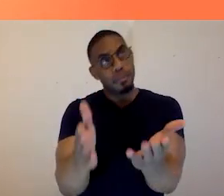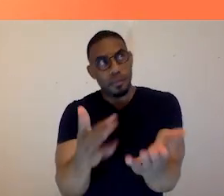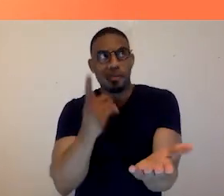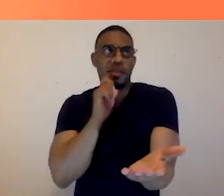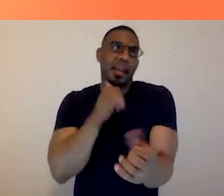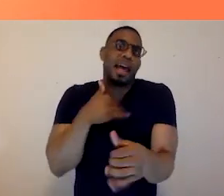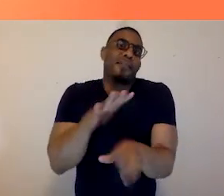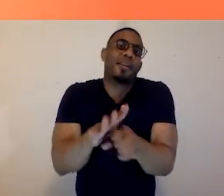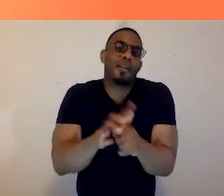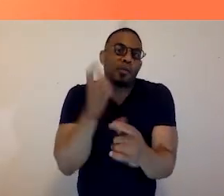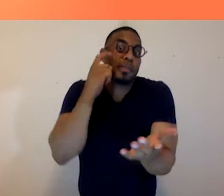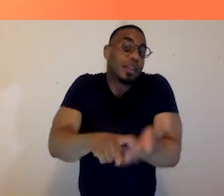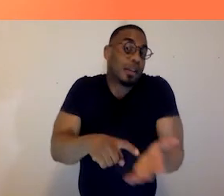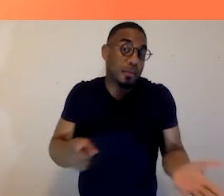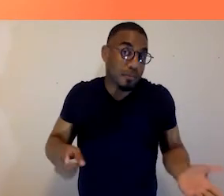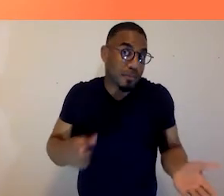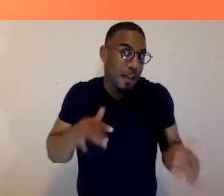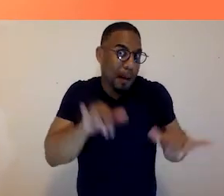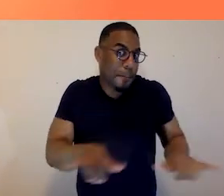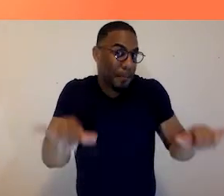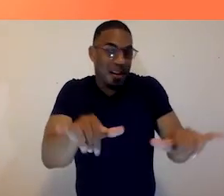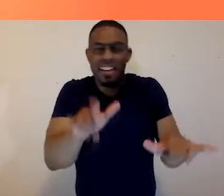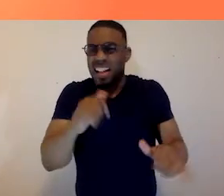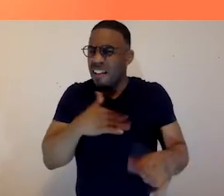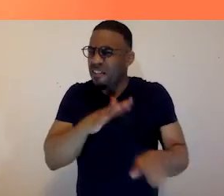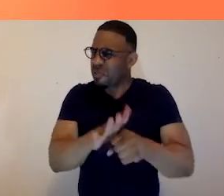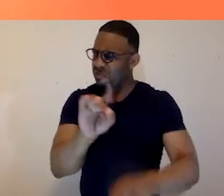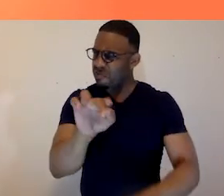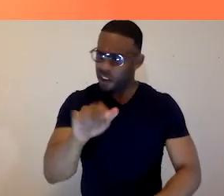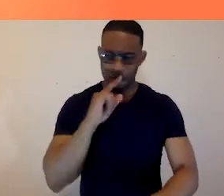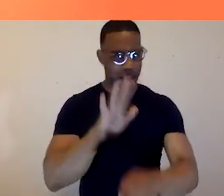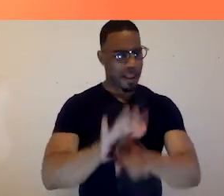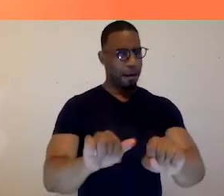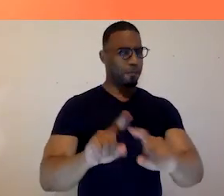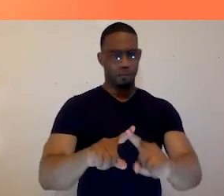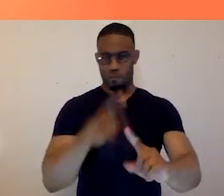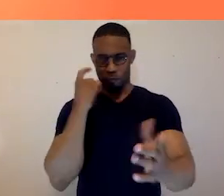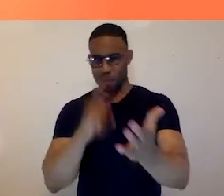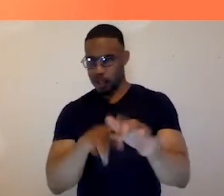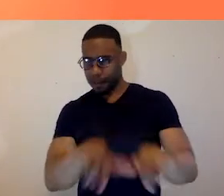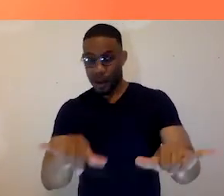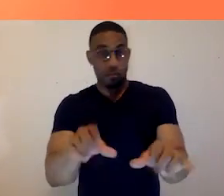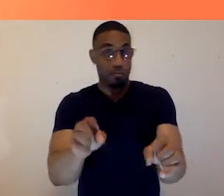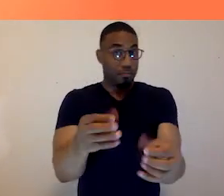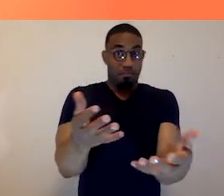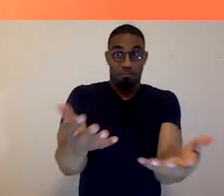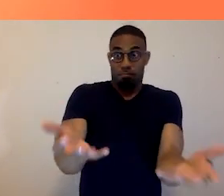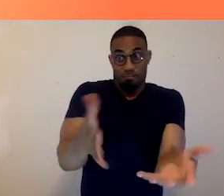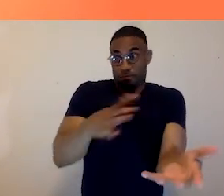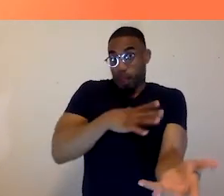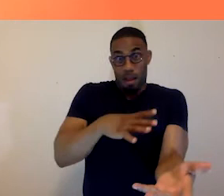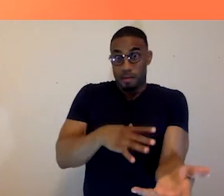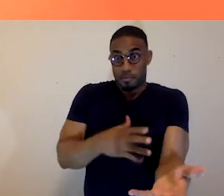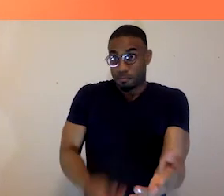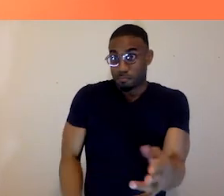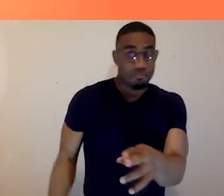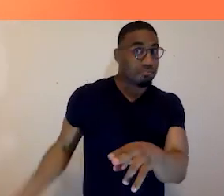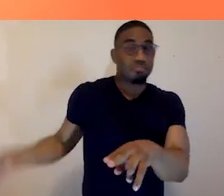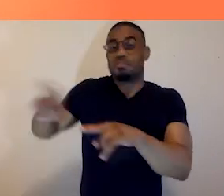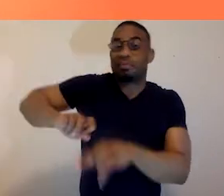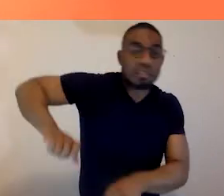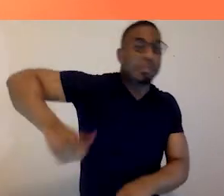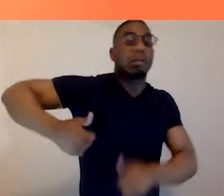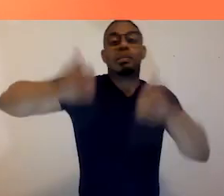just didn't have enough to detect a pattern. It needs to have enough data to be able to detect a pattern. So crank that up